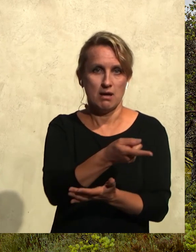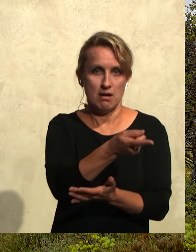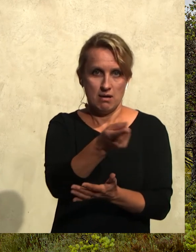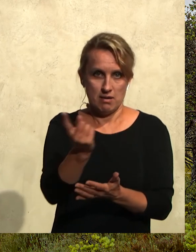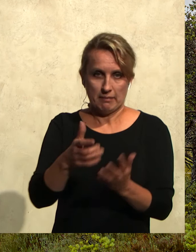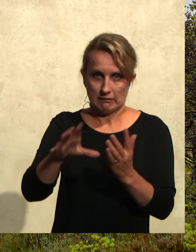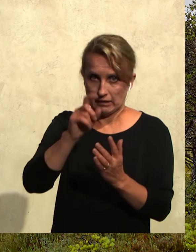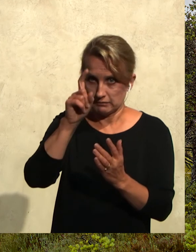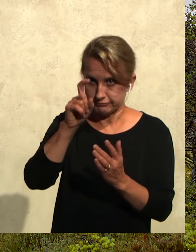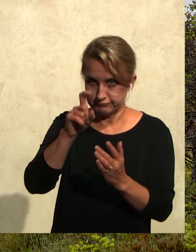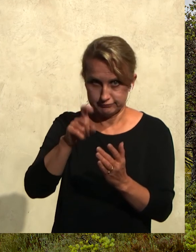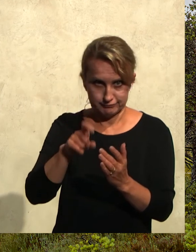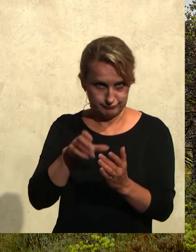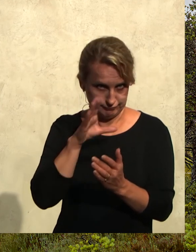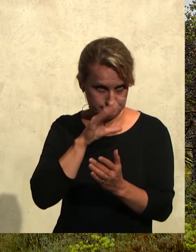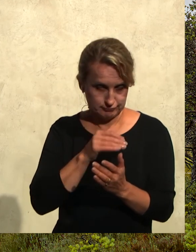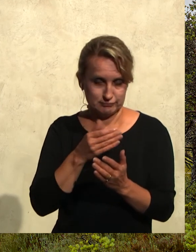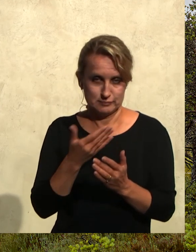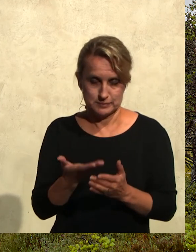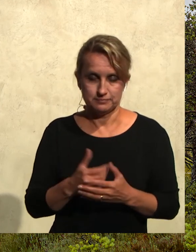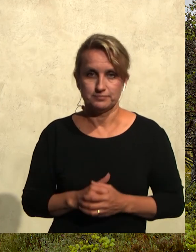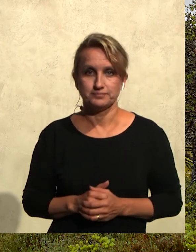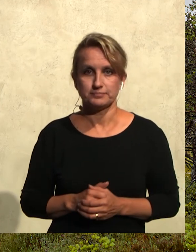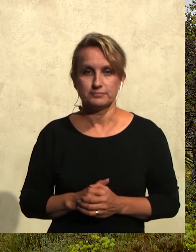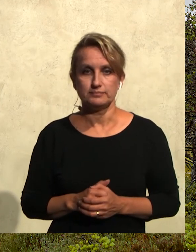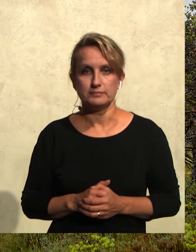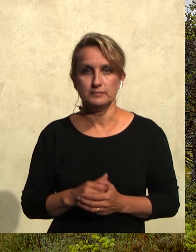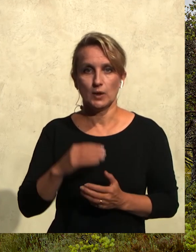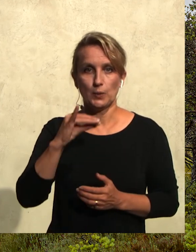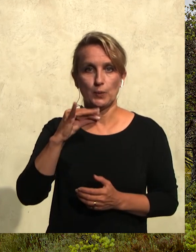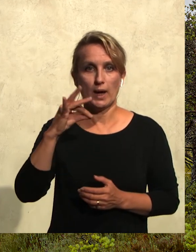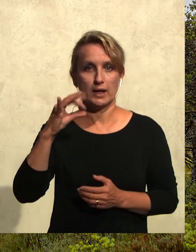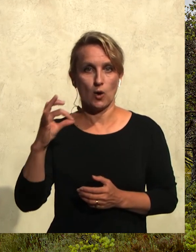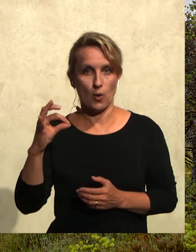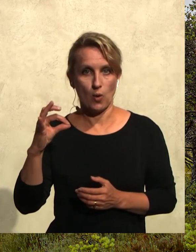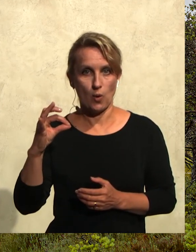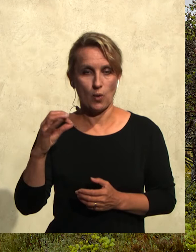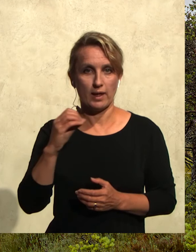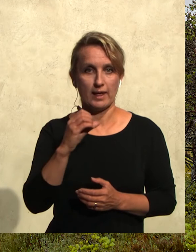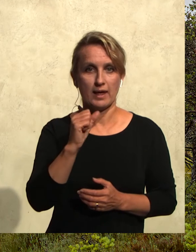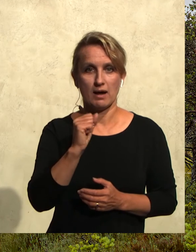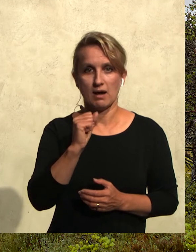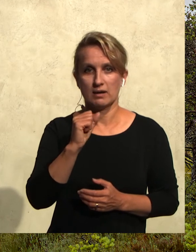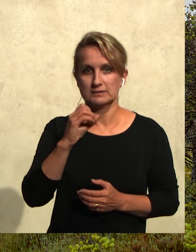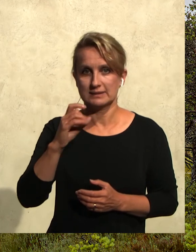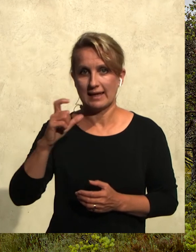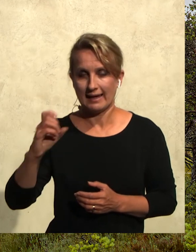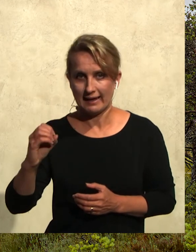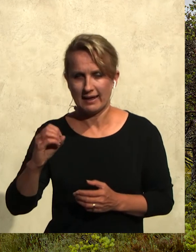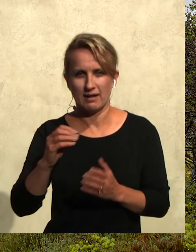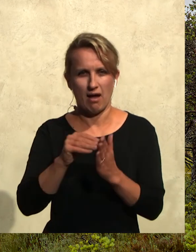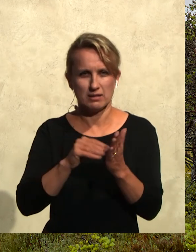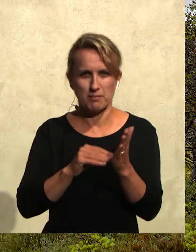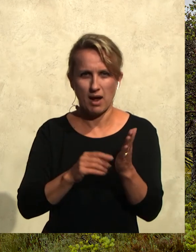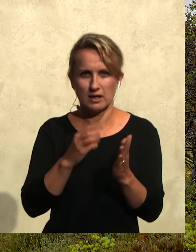including the Interagency Standing Committee of the UN, which produced a lot of the really very well accepted